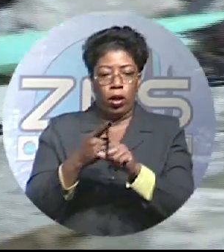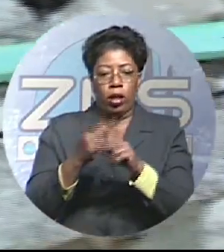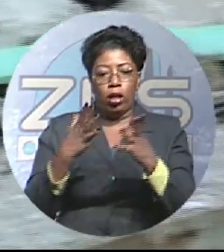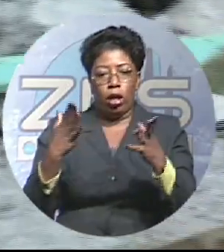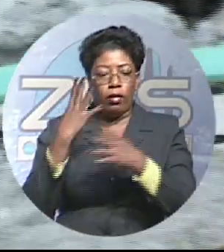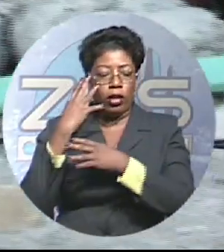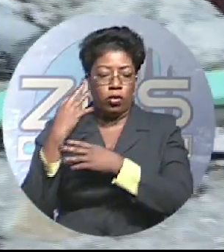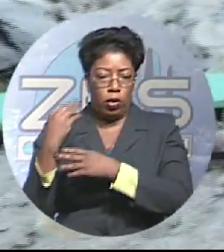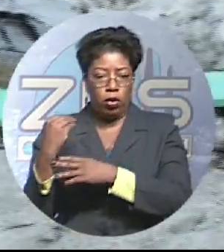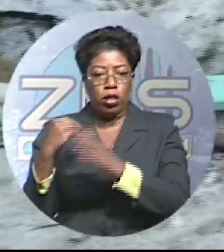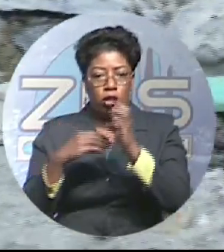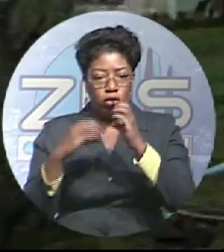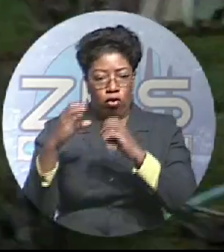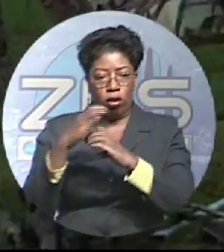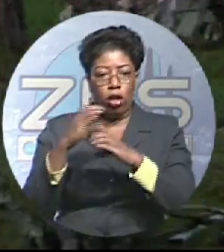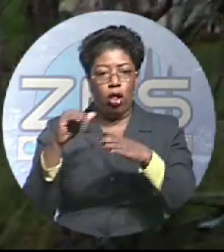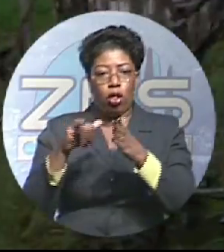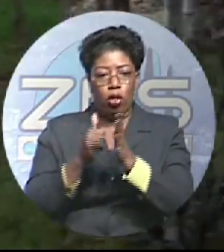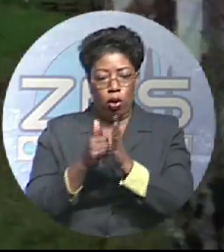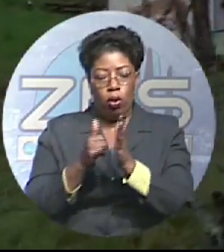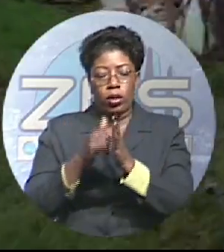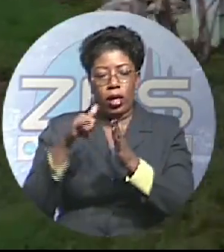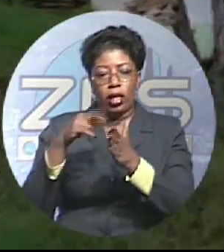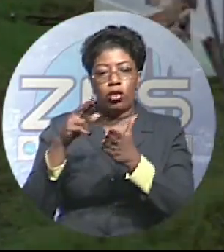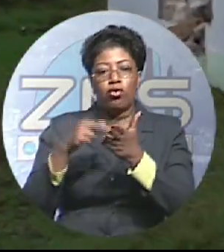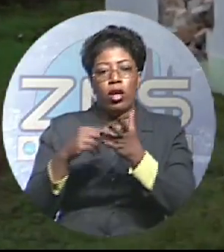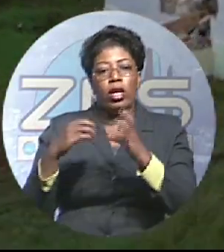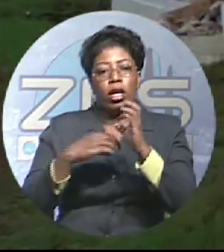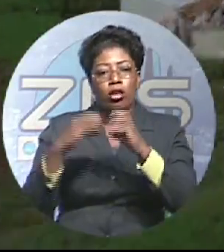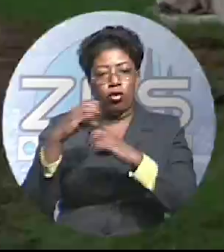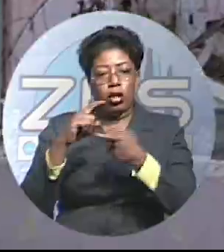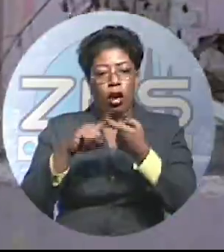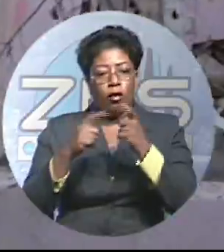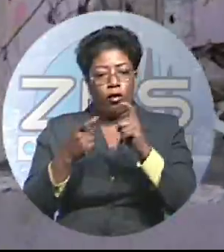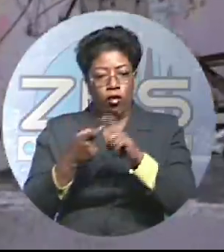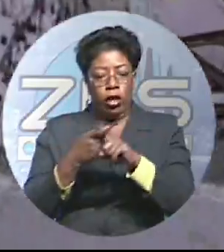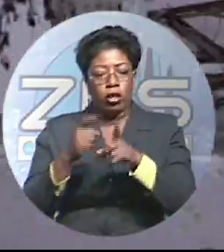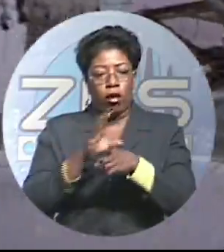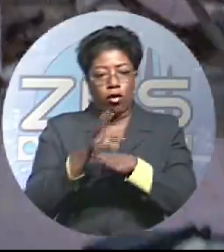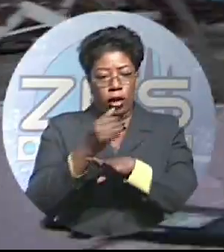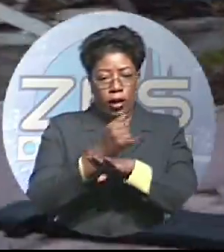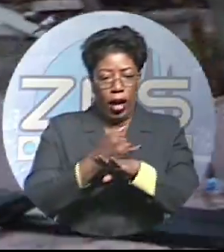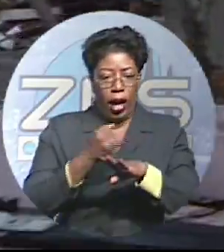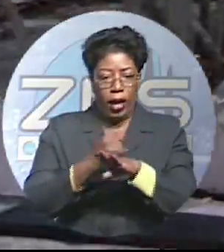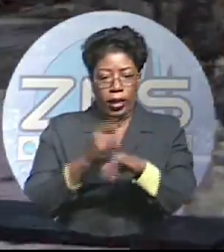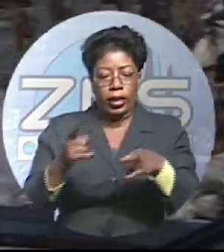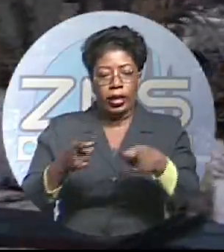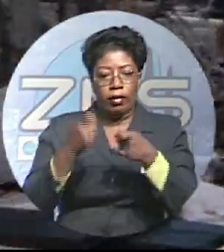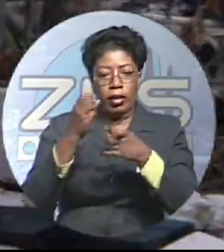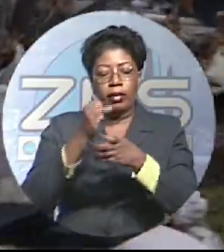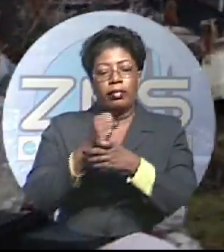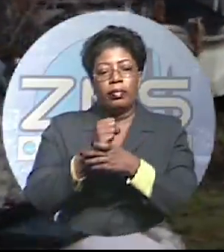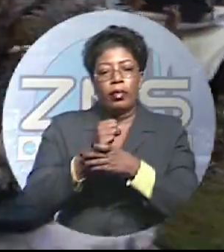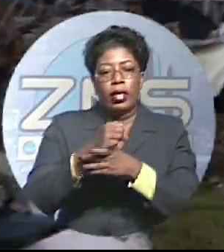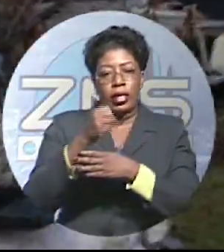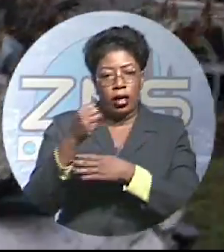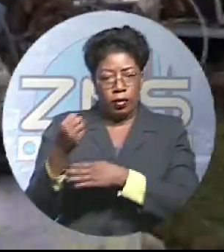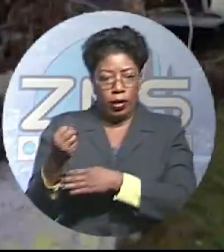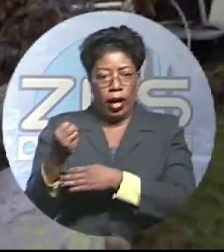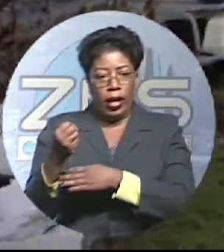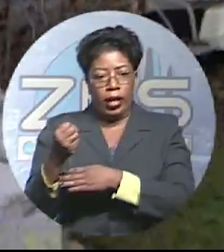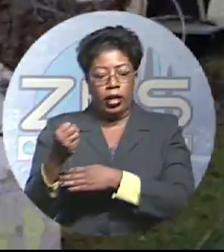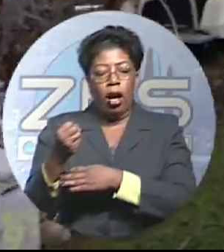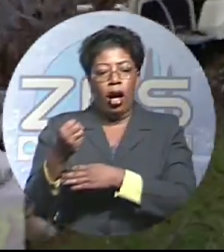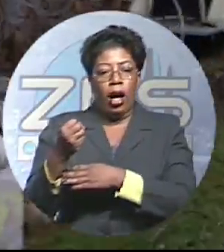construction. Others involved in the reconstruction phase are Friends of Crooked Island supplying hurricane impact windows, a group from